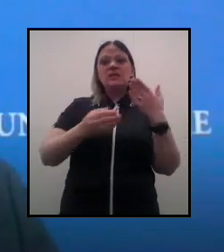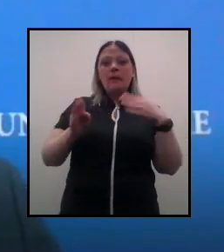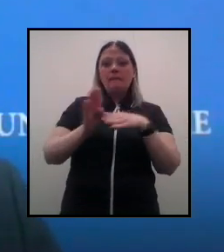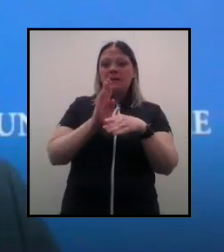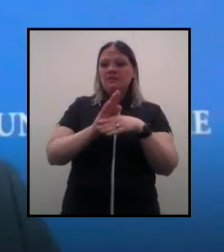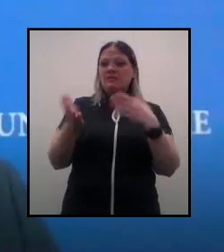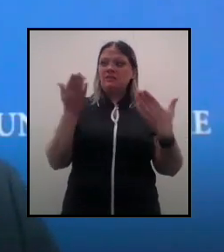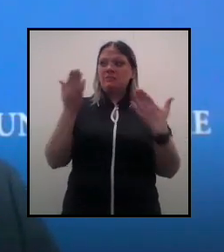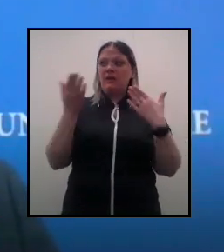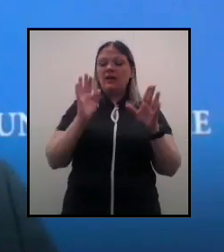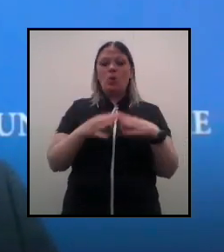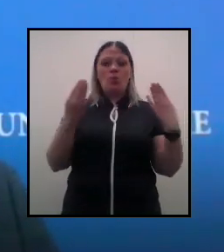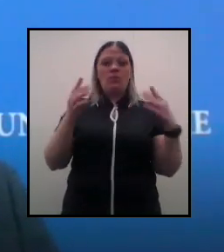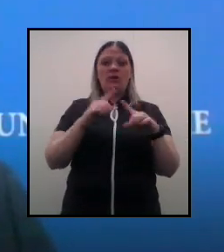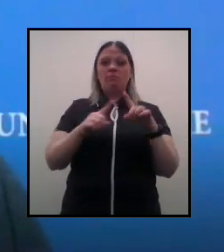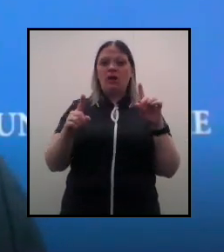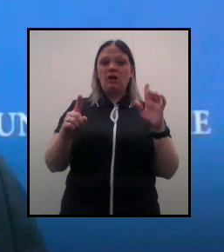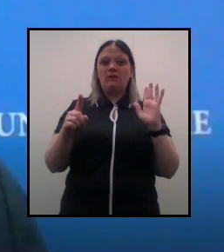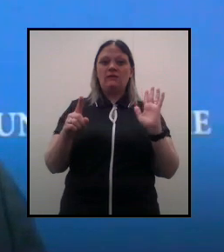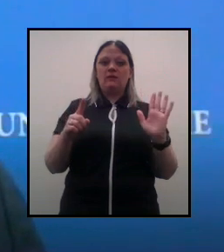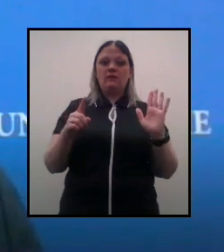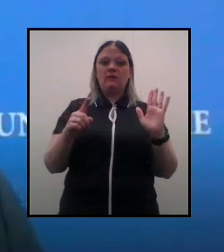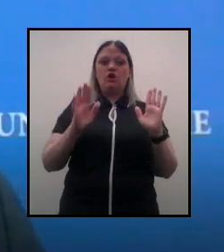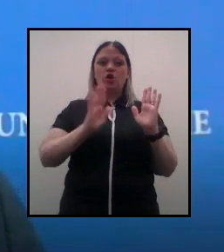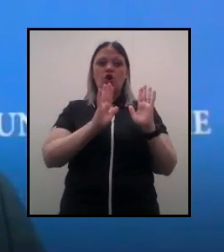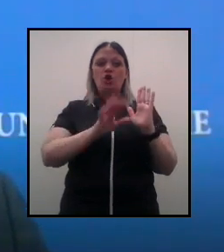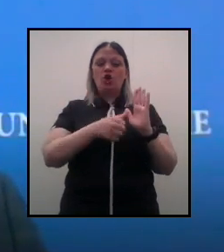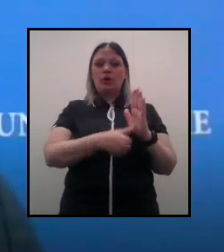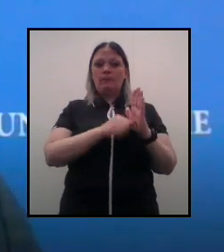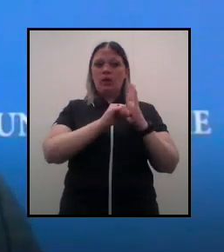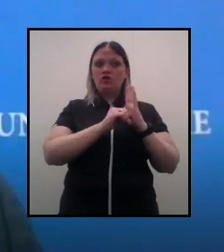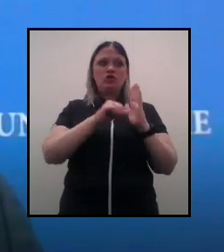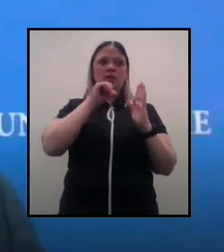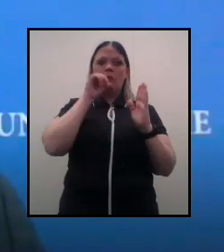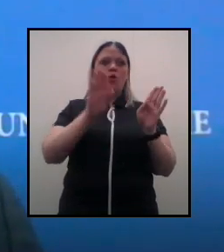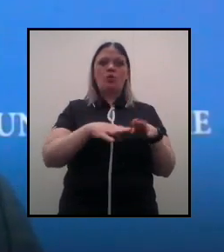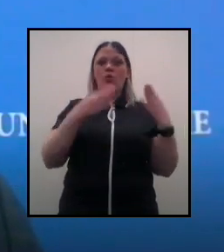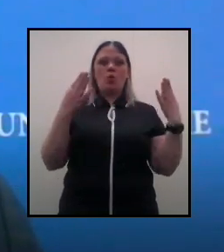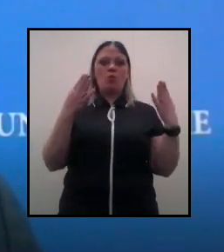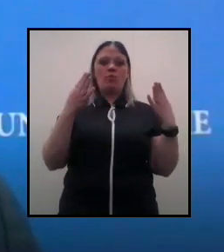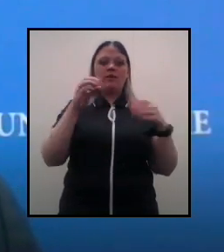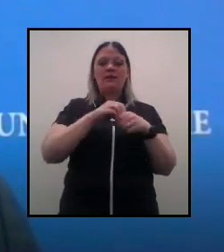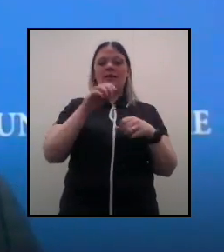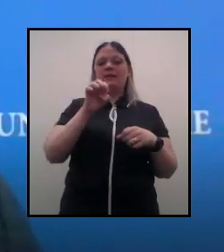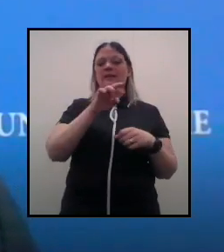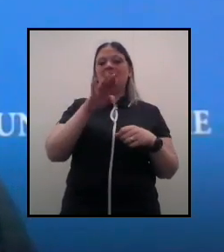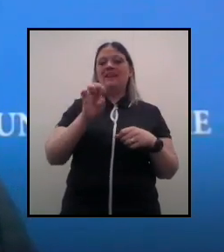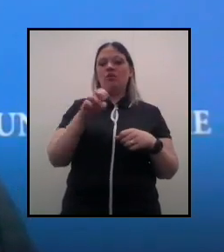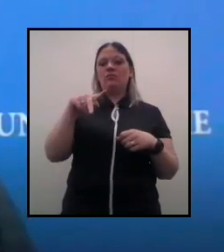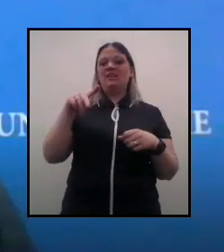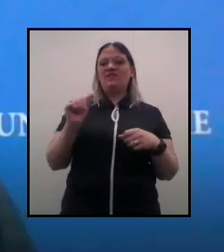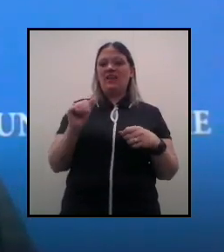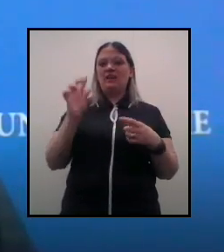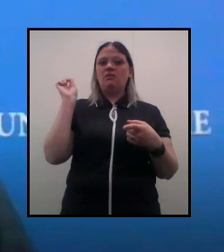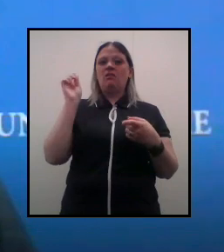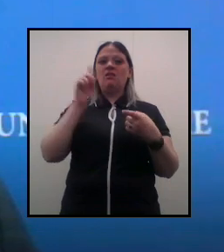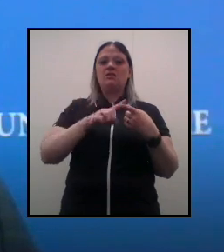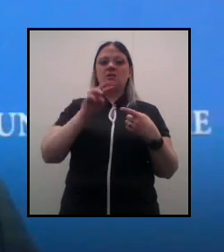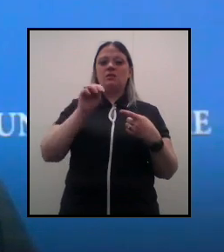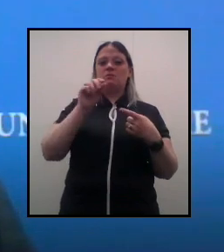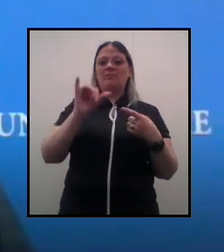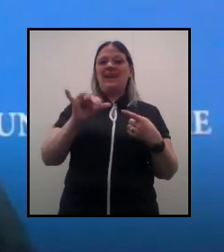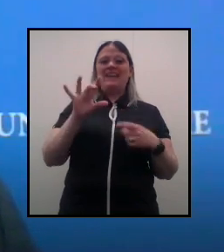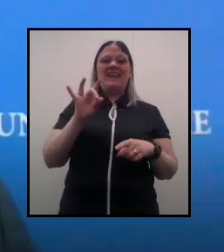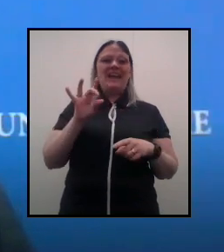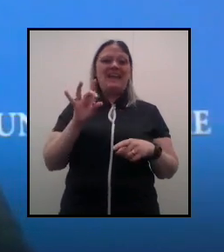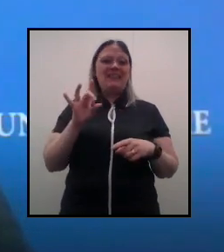reopen, and what I was under, she was under the impression that they weren't going to open in Erie, PA until sometime around May 8th